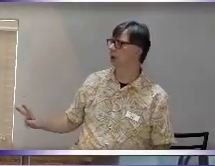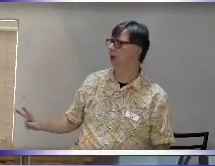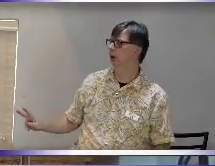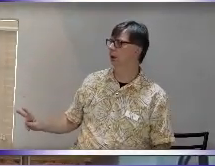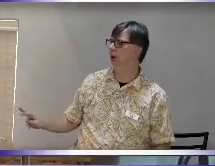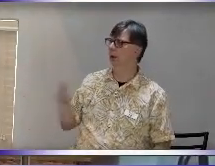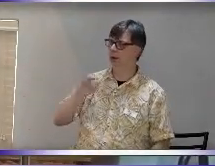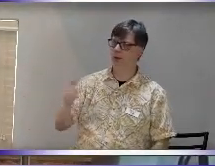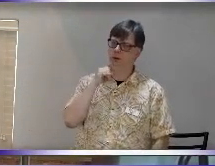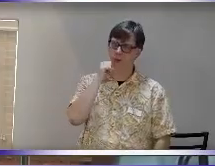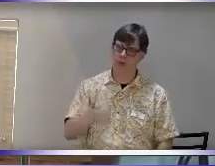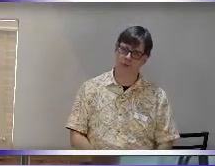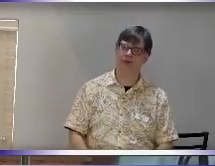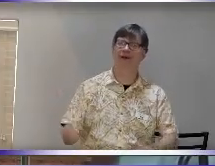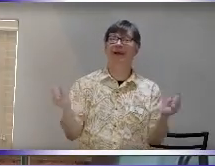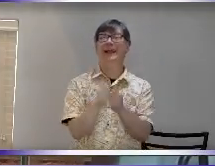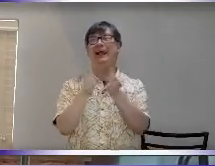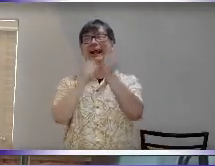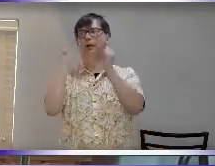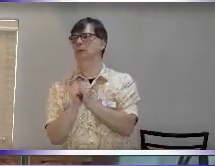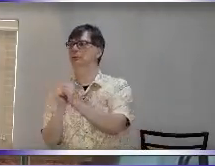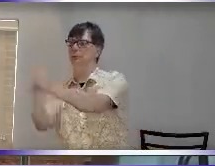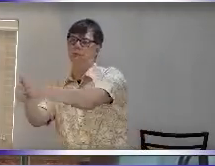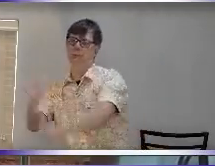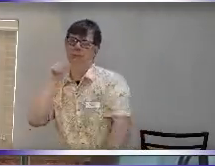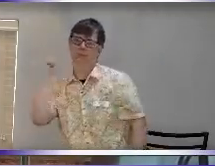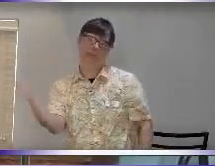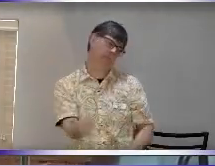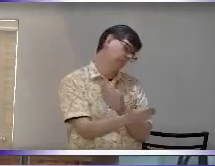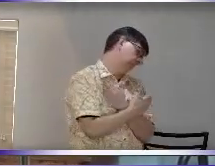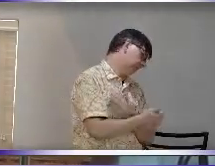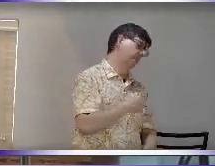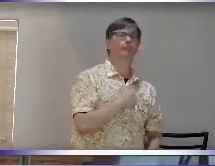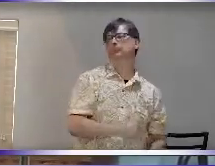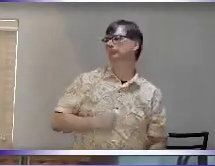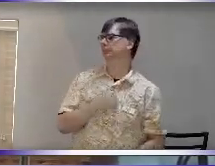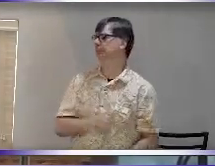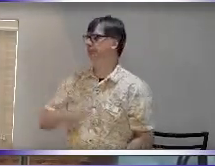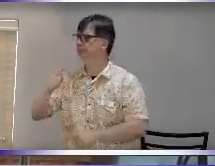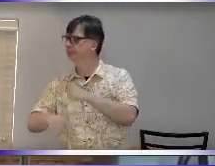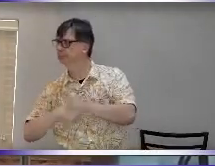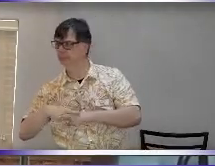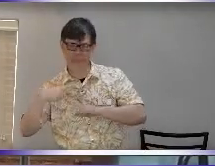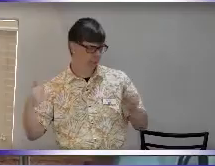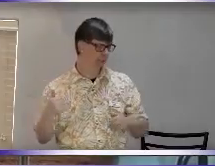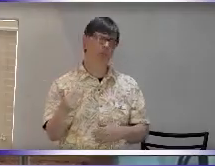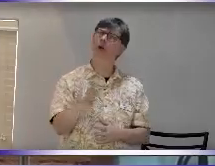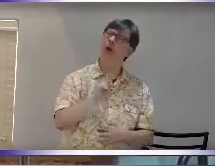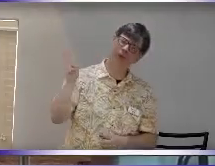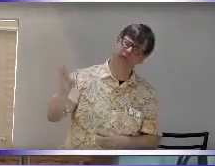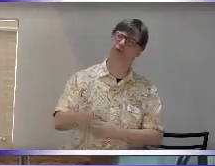aren't I supposed to be my own cheerleader? Shouldn't I love myself? How can I expect anyone else to love me